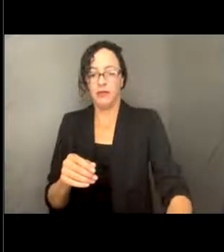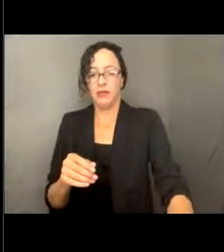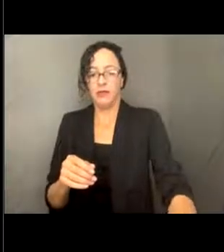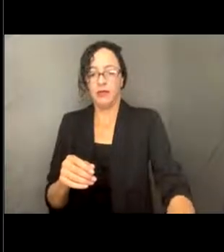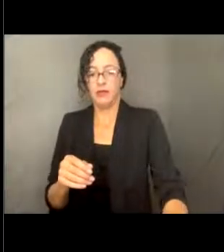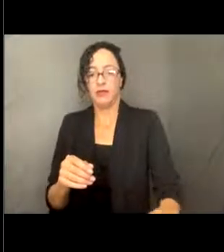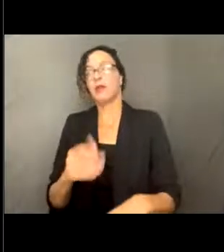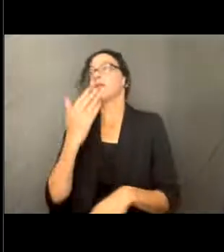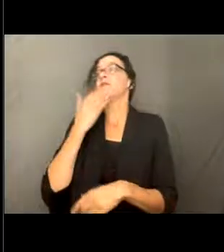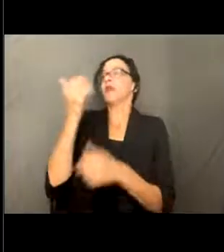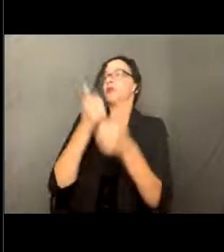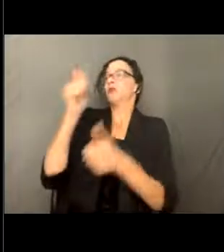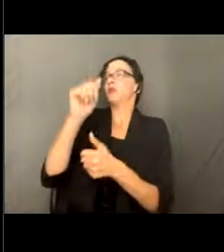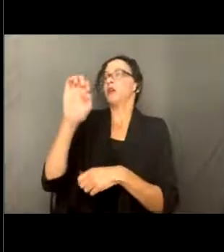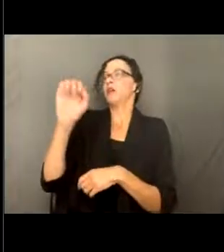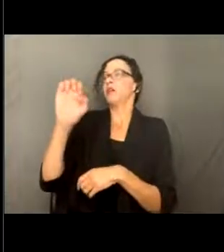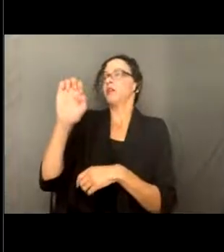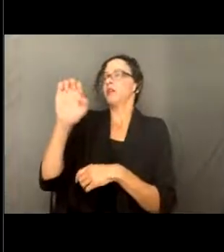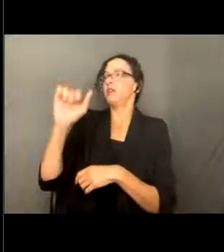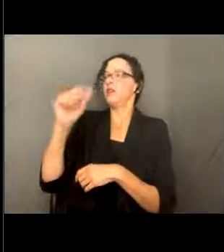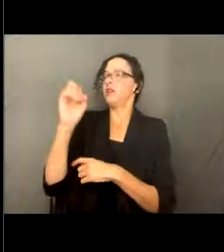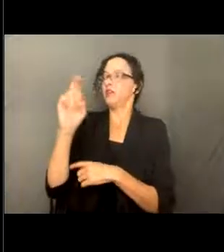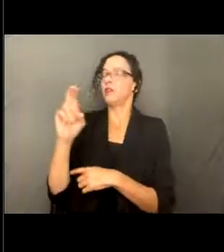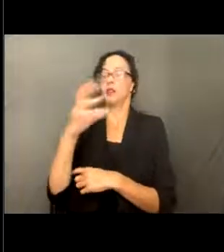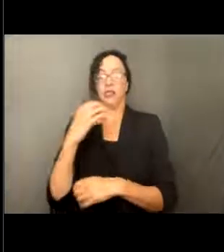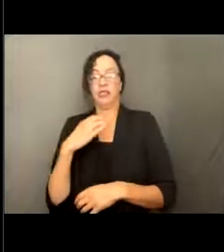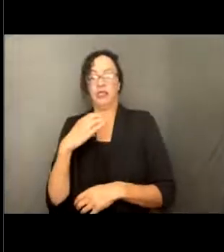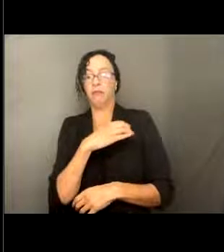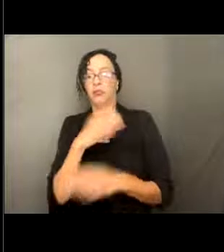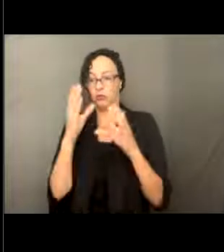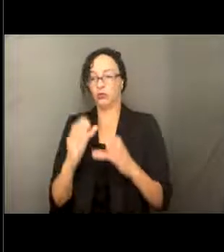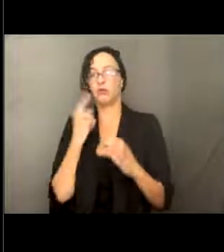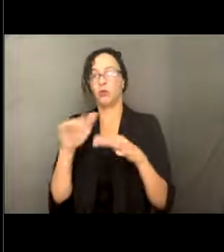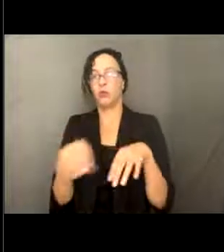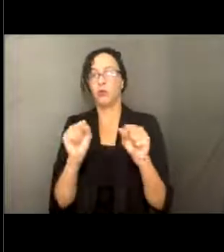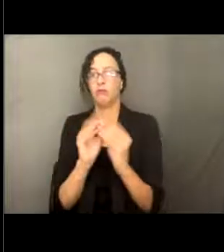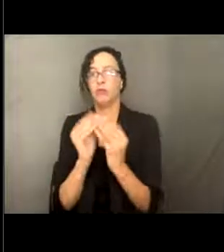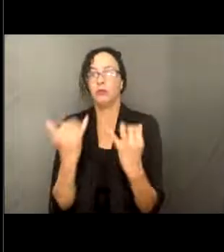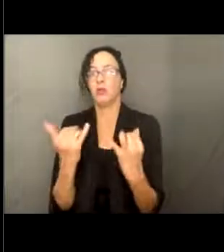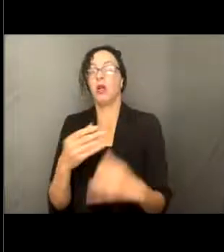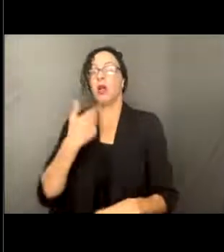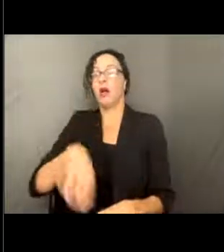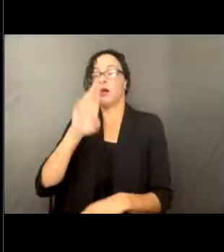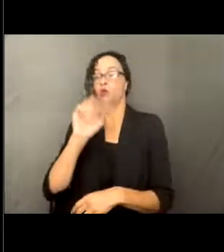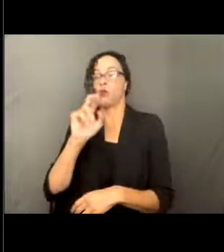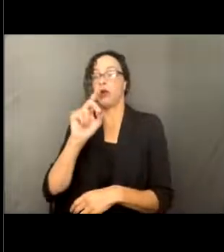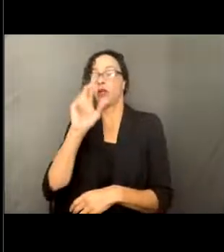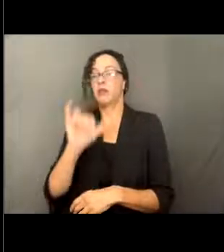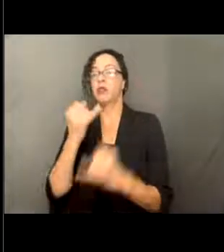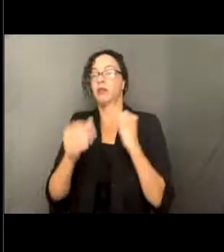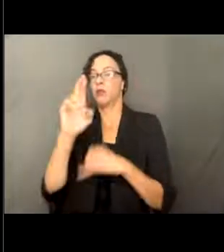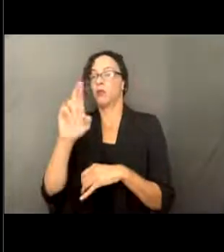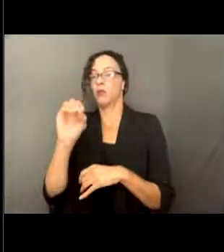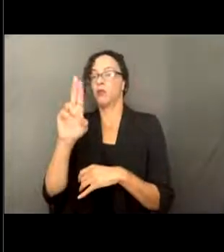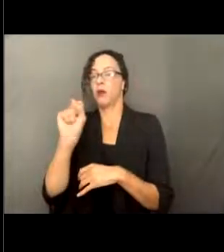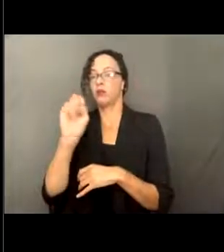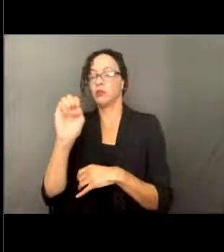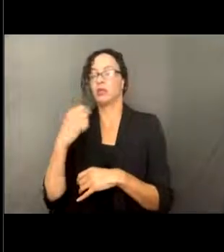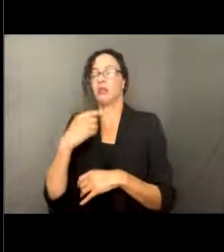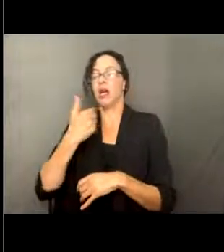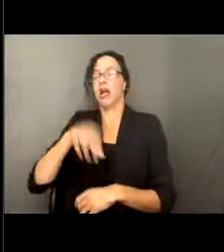Thank you, Chair Eager and Commissioners, for having this hearing today. I'm Randy Rouse. I'm the mayor of the city of Santa Barbara. I was a little bit late